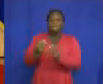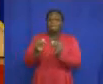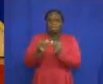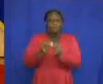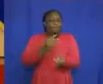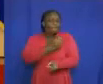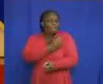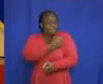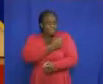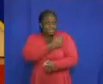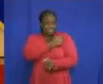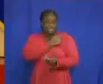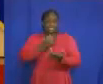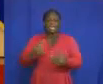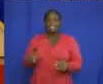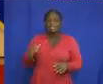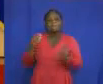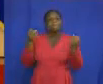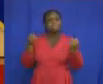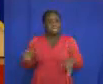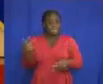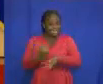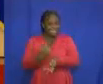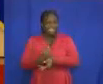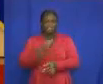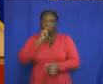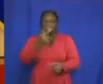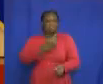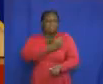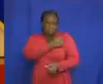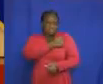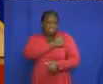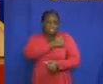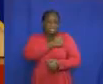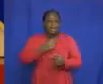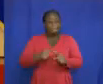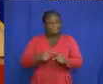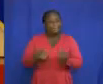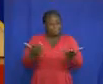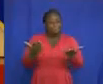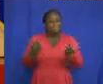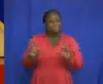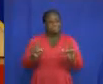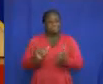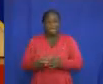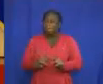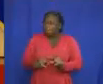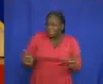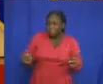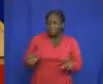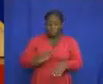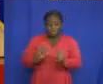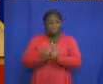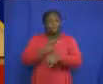and vaccinated as many Ghanaians as we would have wanted at this stage. In spite of these obstacles,